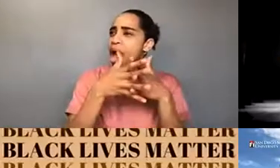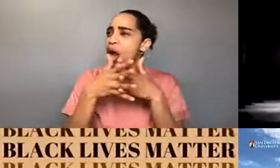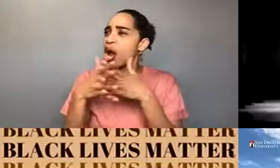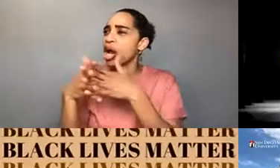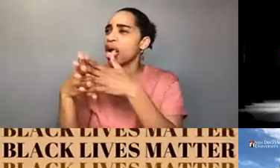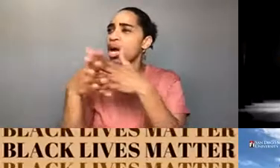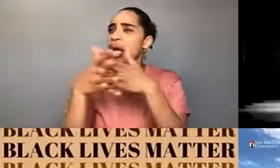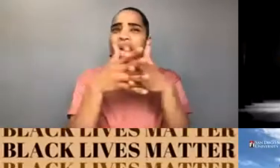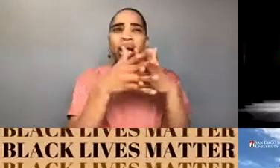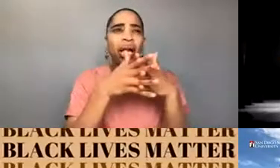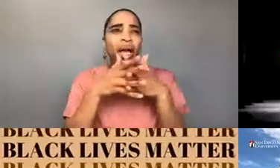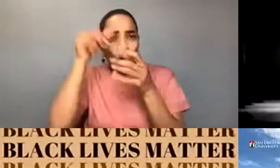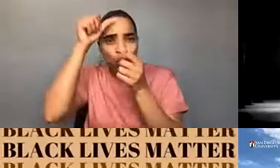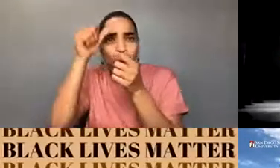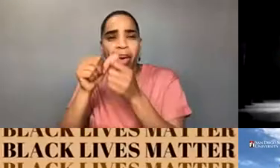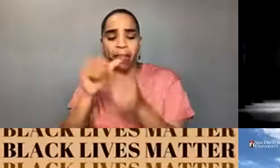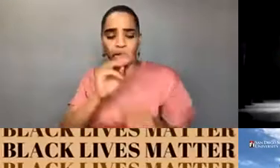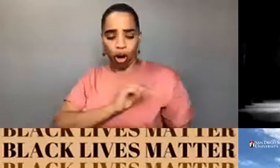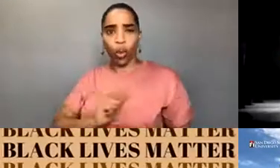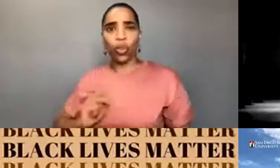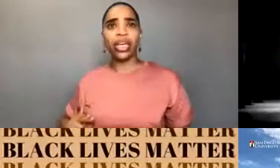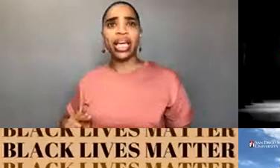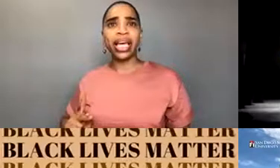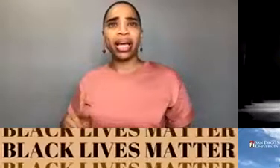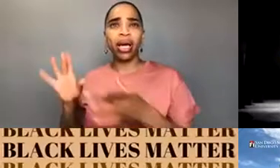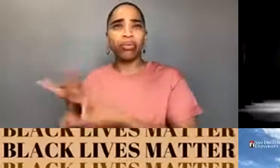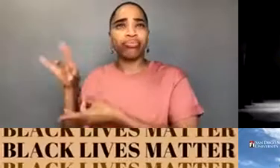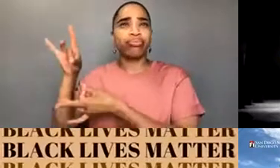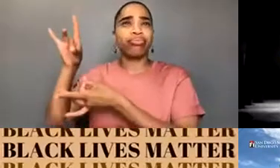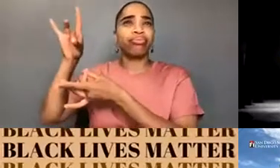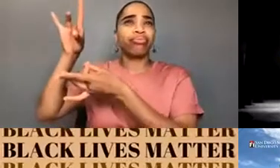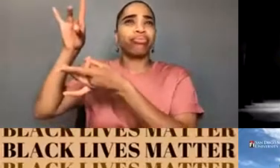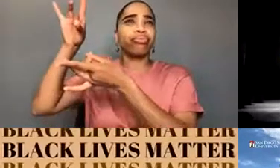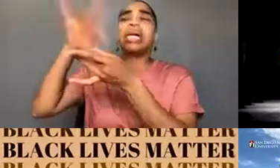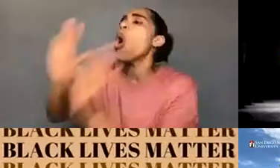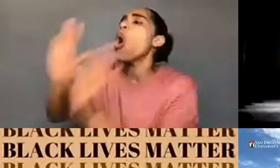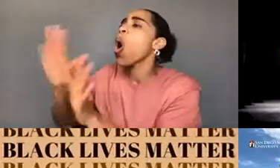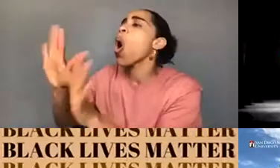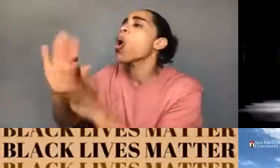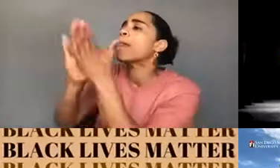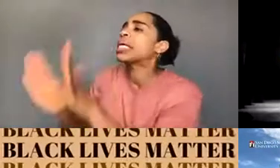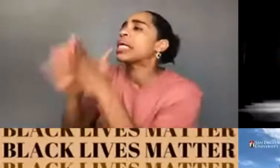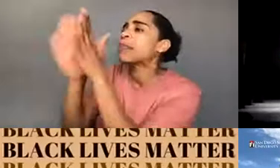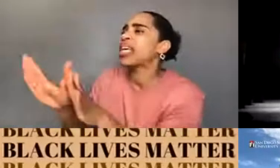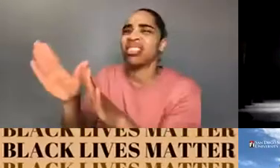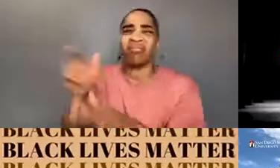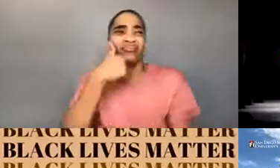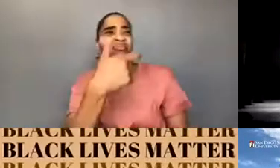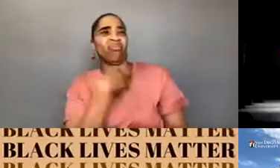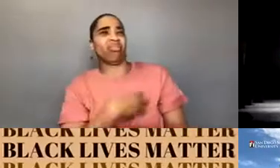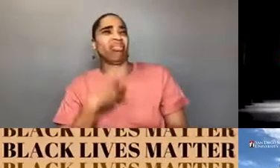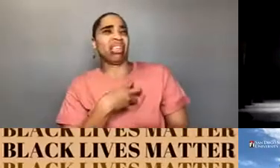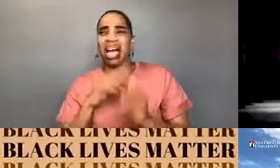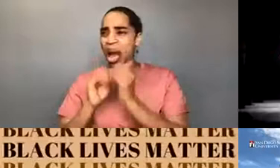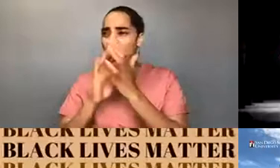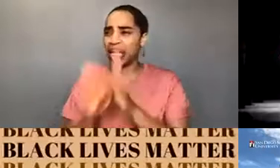Luther King, drags it out of the basement and tells us not to retaliate in violence. They say we